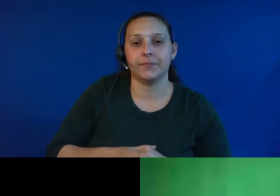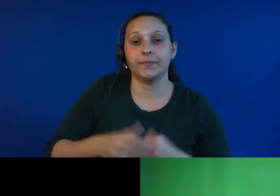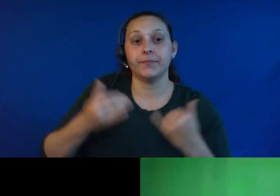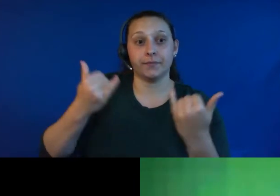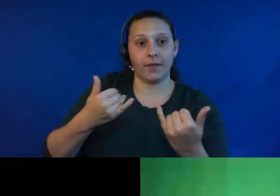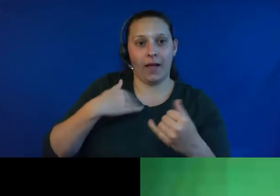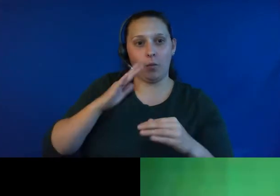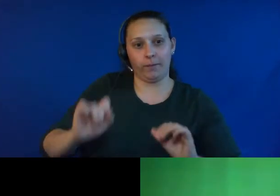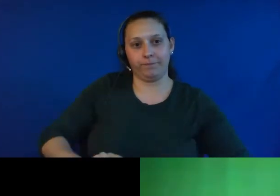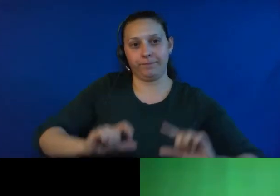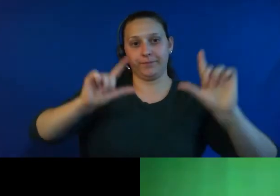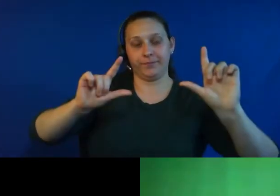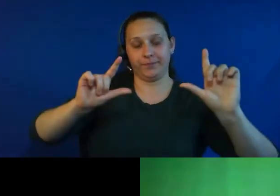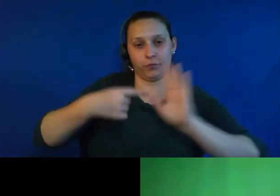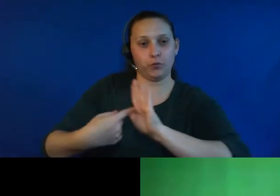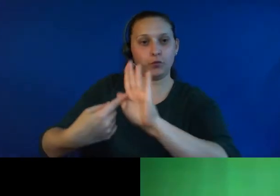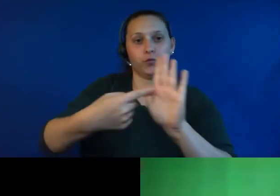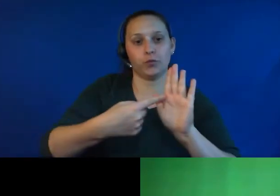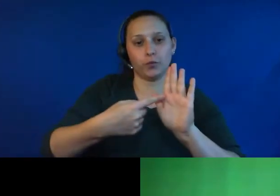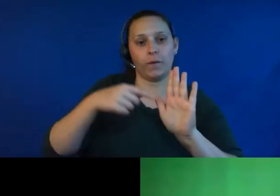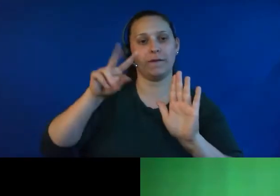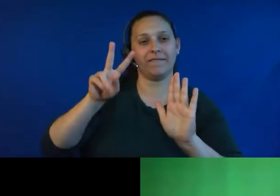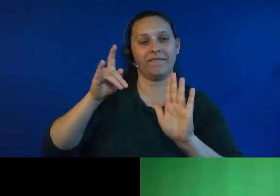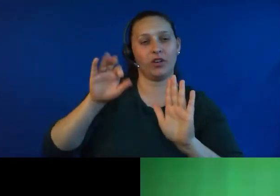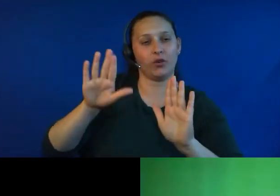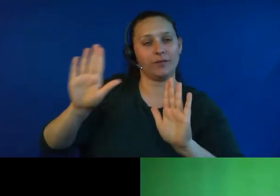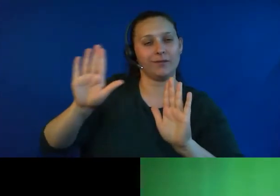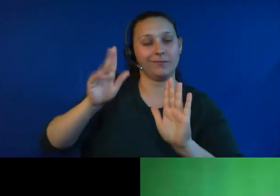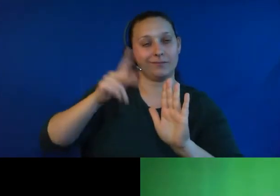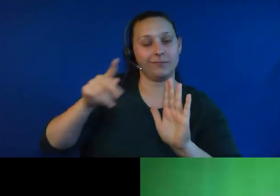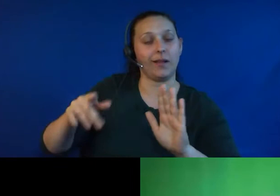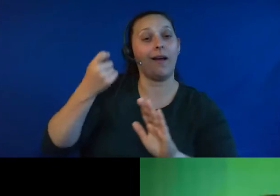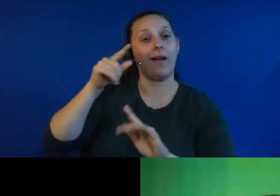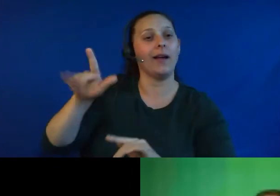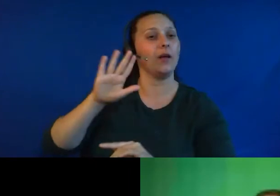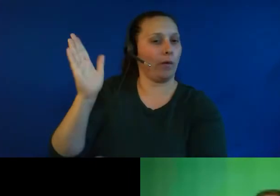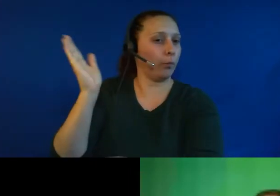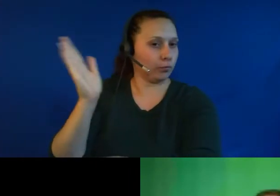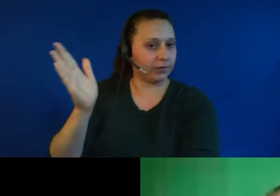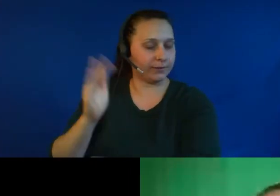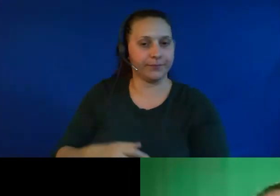Victor's slides, and Victor is going to present.